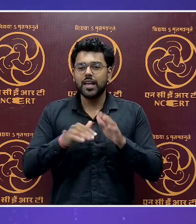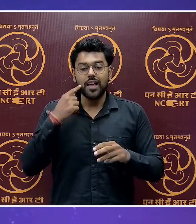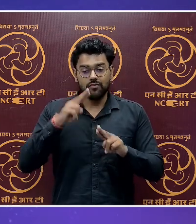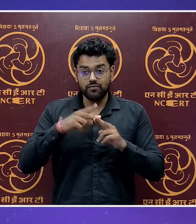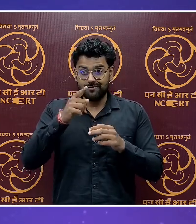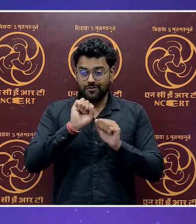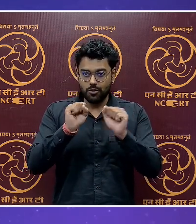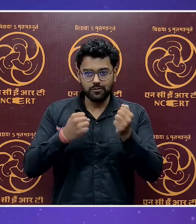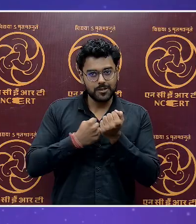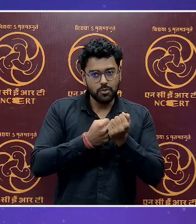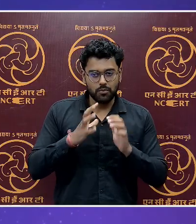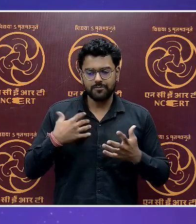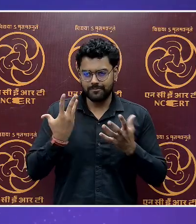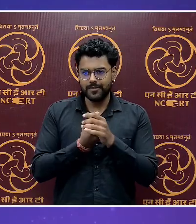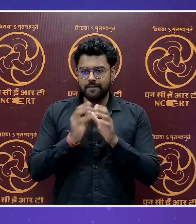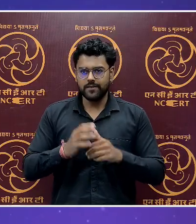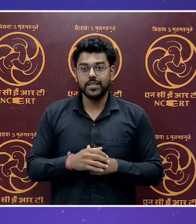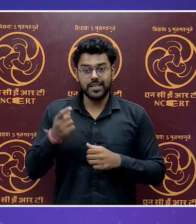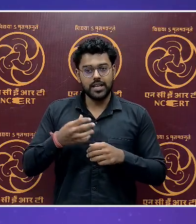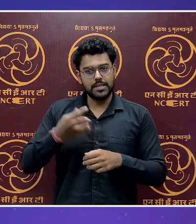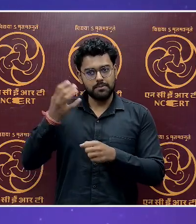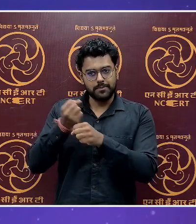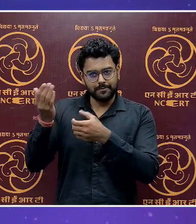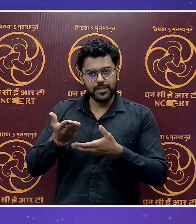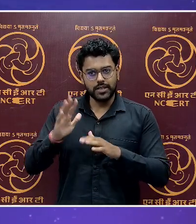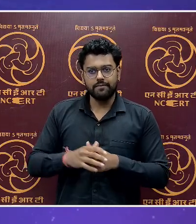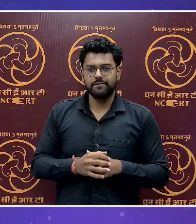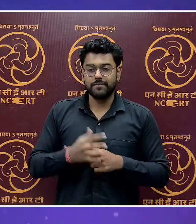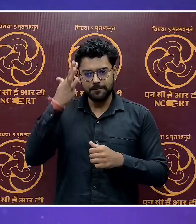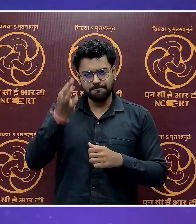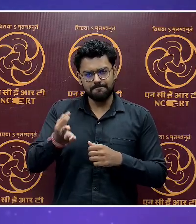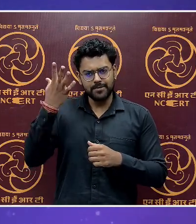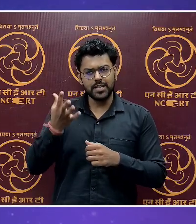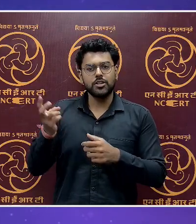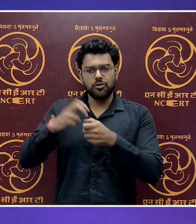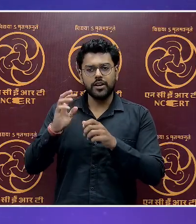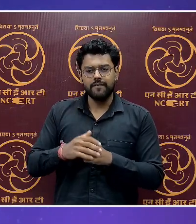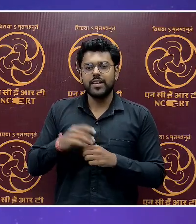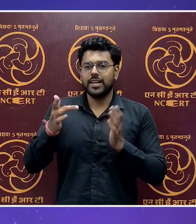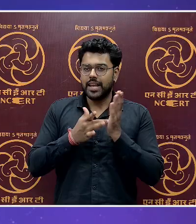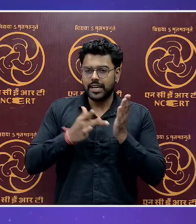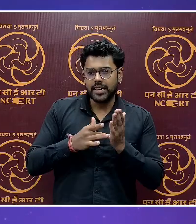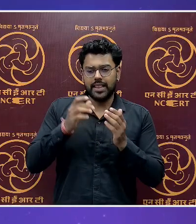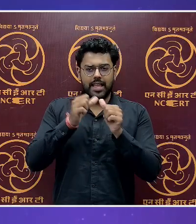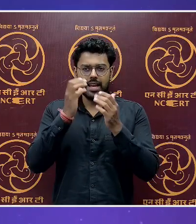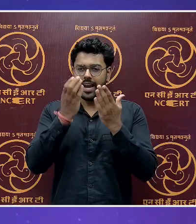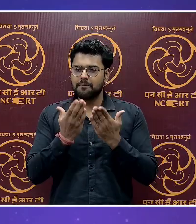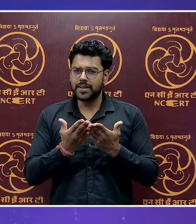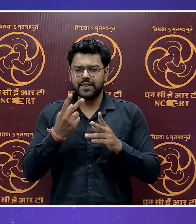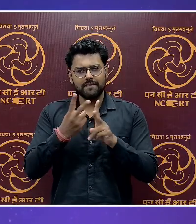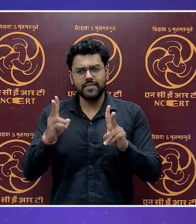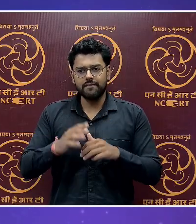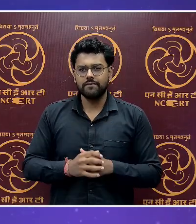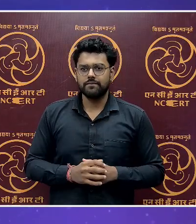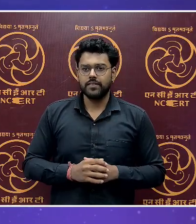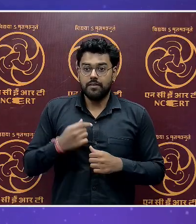we are here for you. We are joined by our experts. We have experts from academic side, from technical side. We'll be taking all those questions. So let me